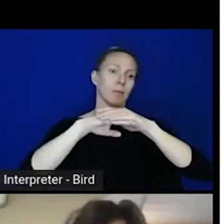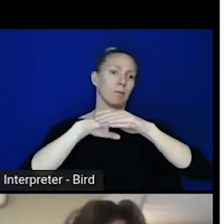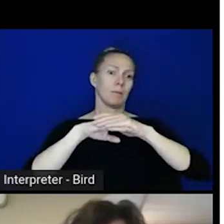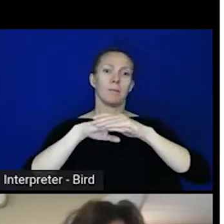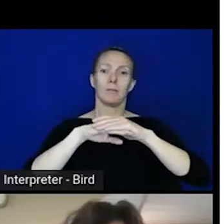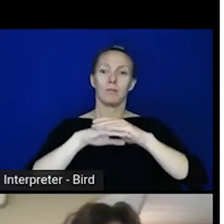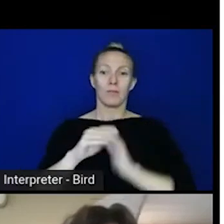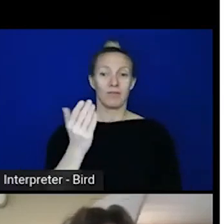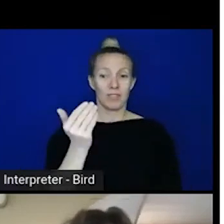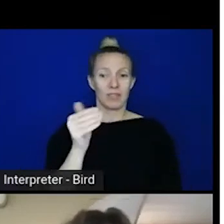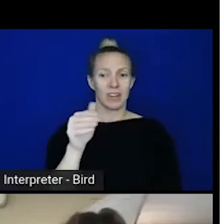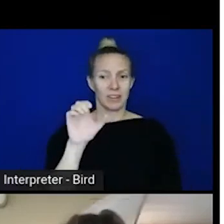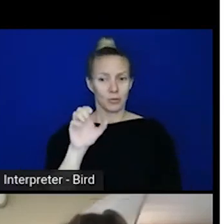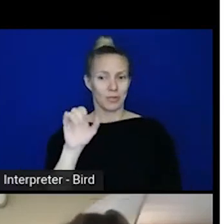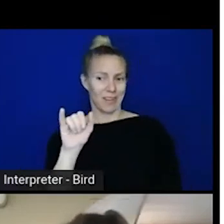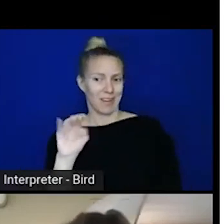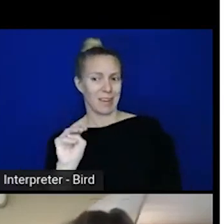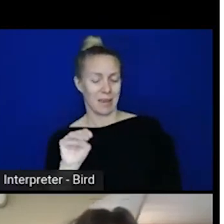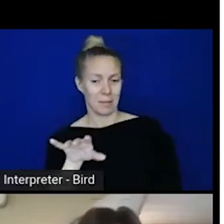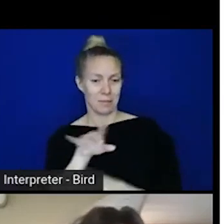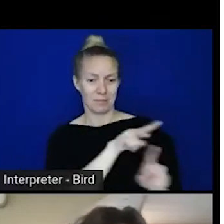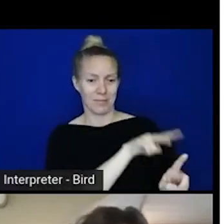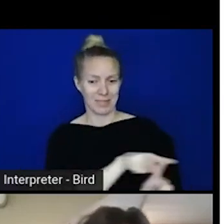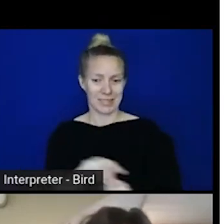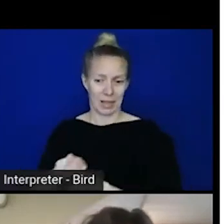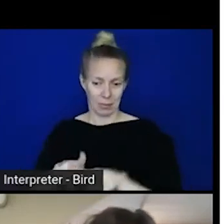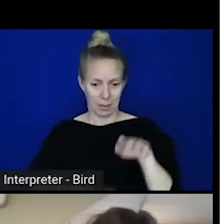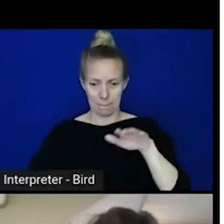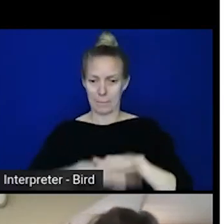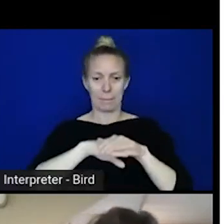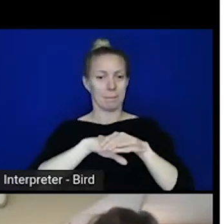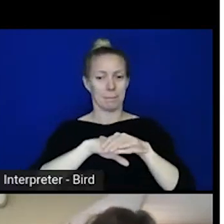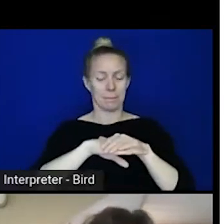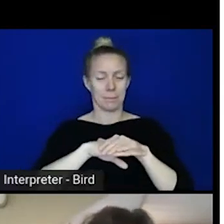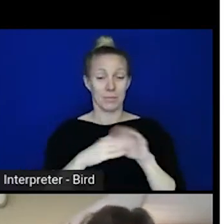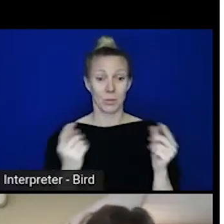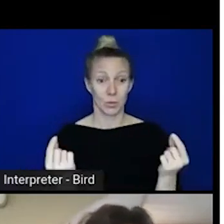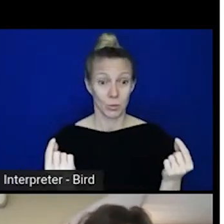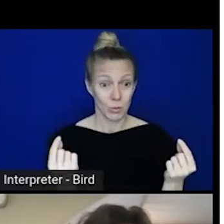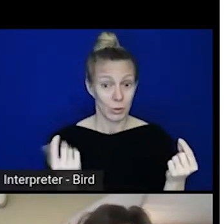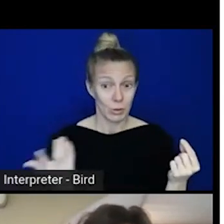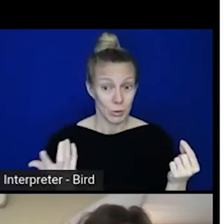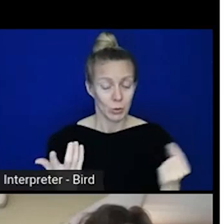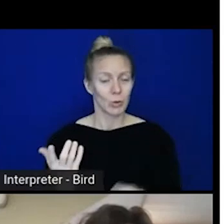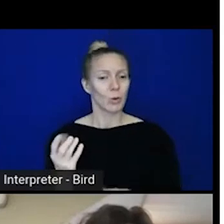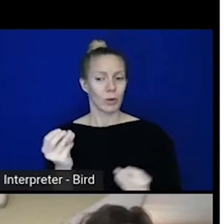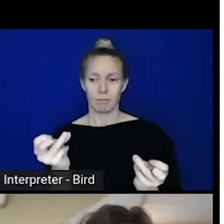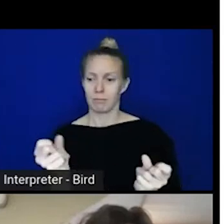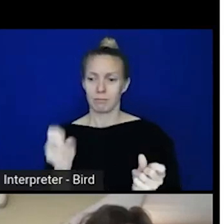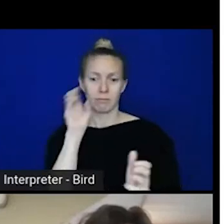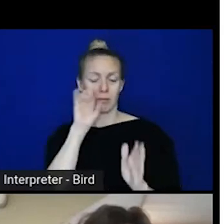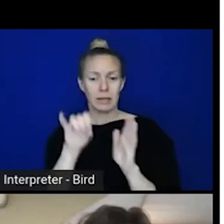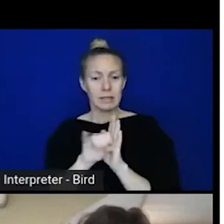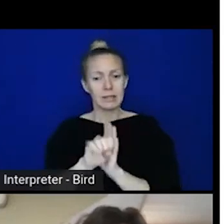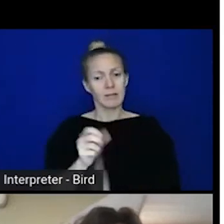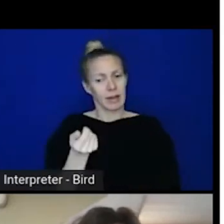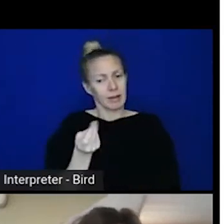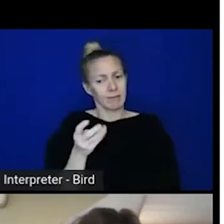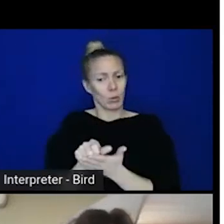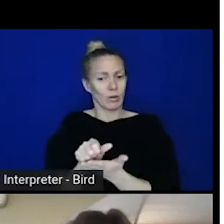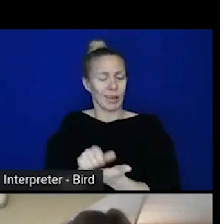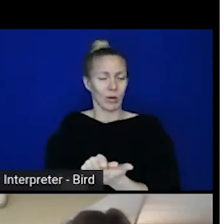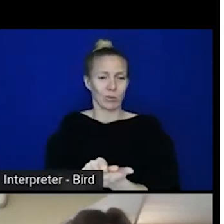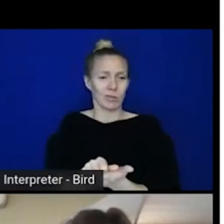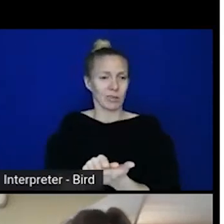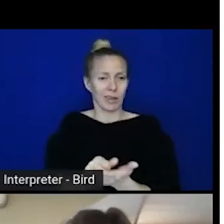limit. So what did we do? Well, immediately we identified a few accounts which we just